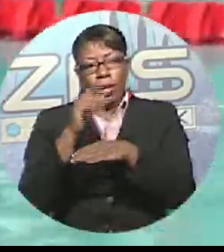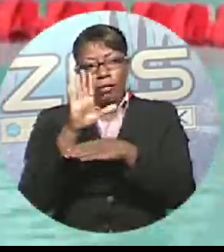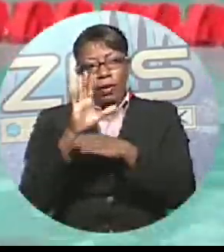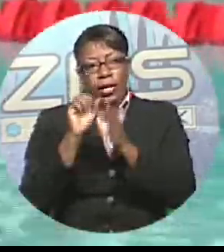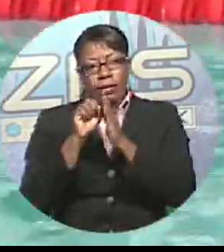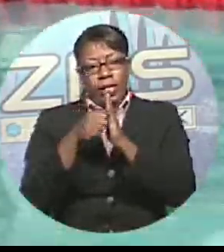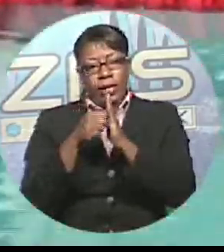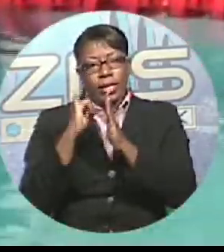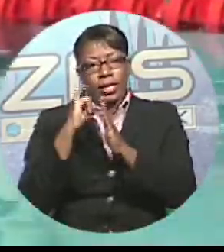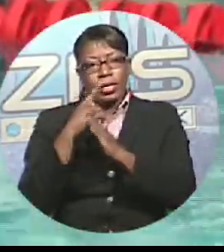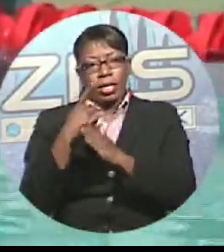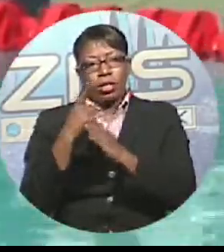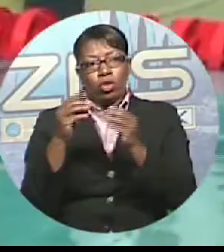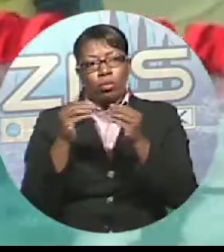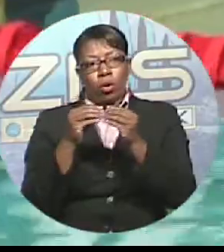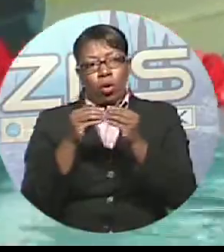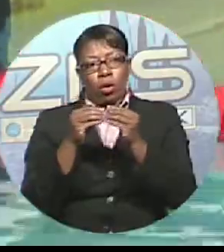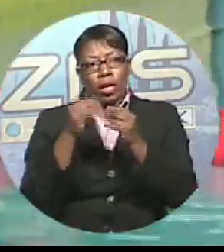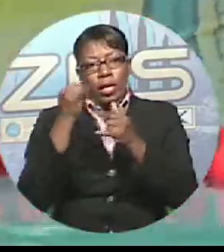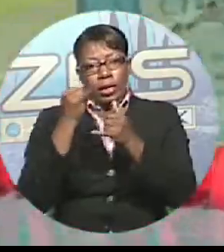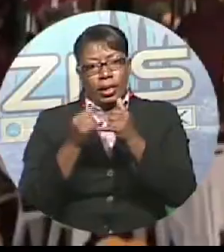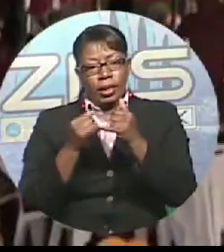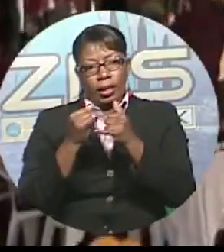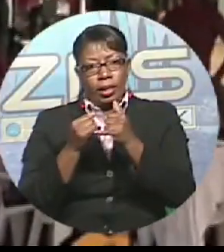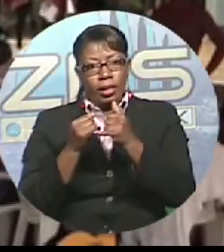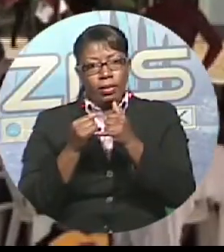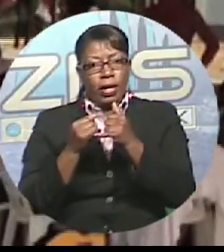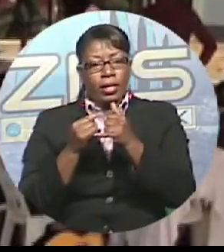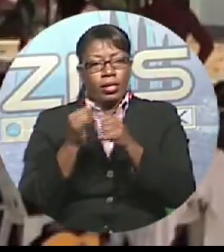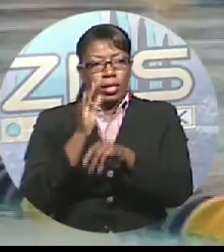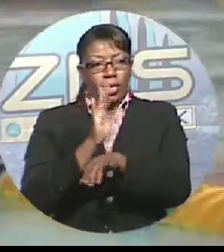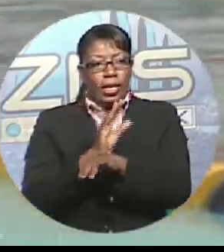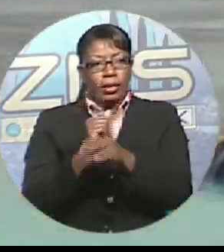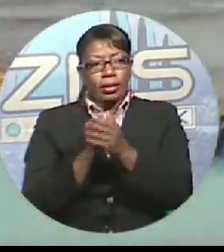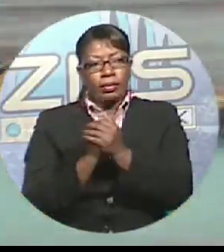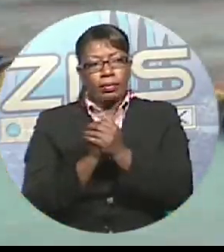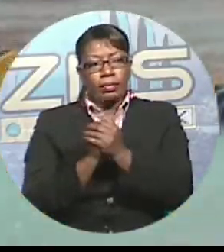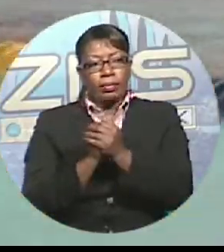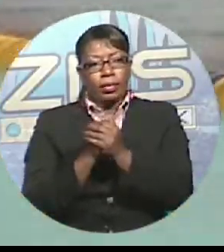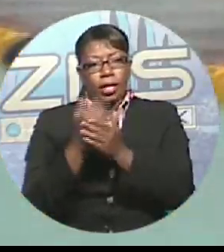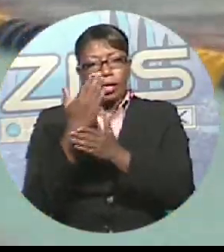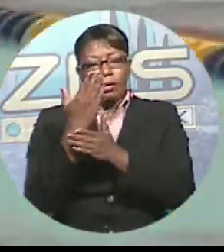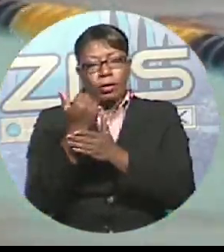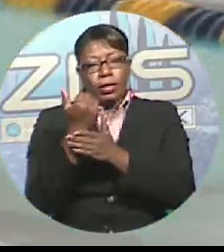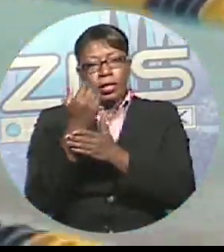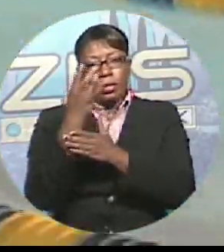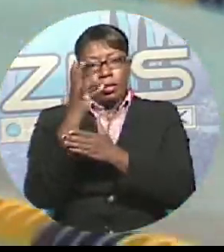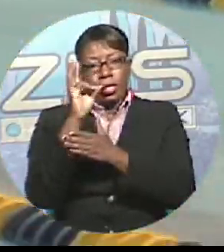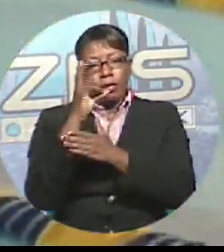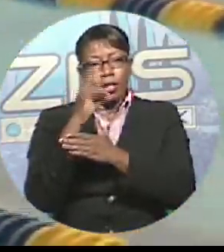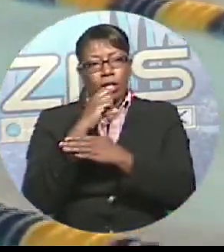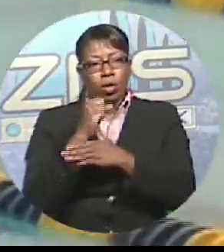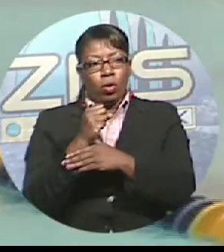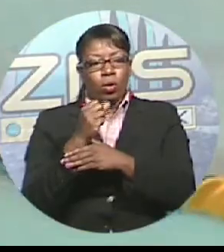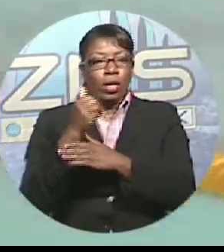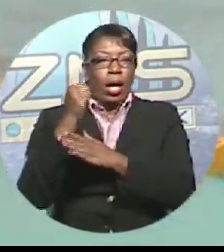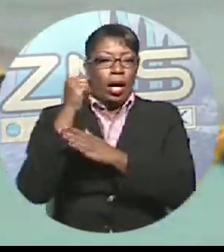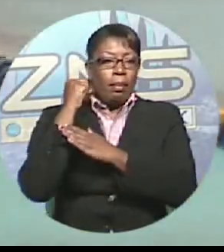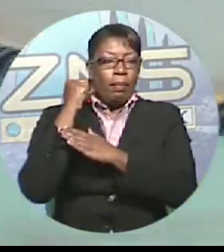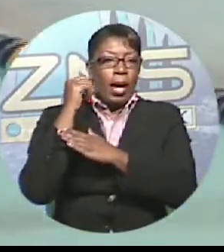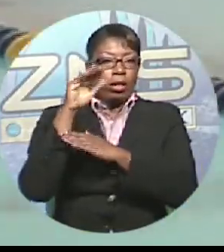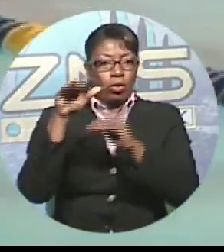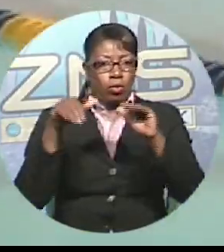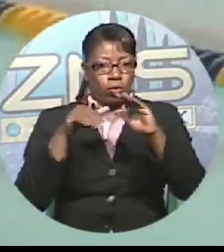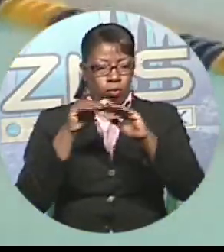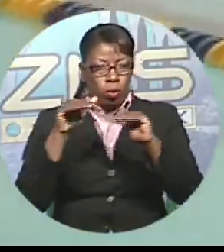seconds, says he's going to do a lot more in the final tonight. I'm guaranteeing something. In the 15 to 17 boys 50-meter backstroke, Dionisio Carey